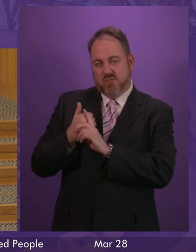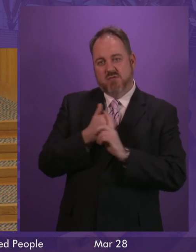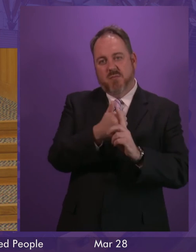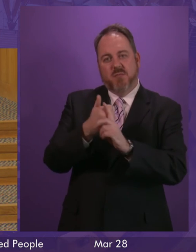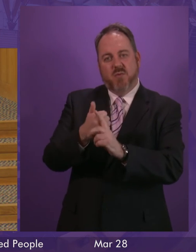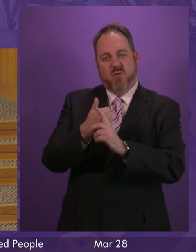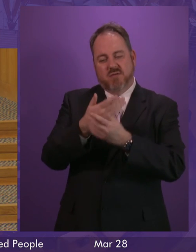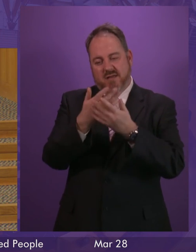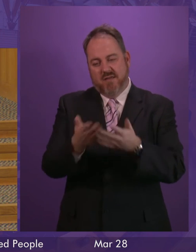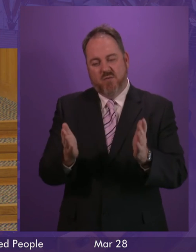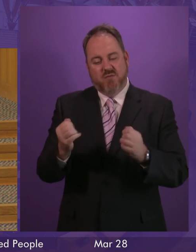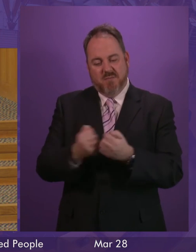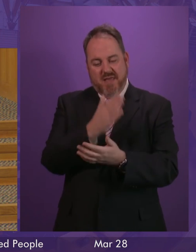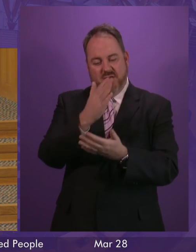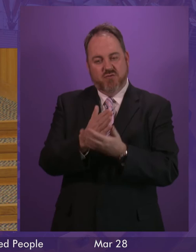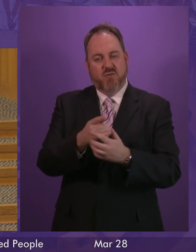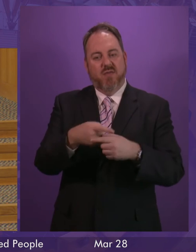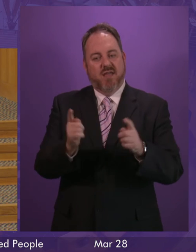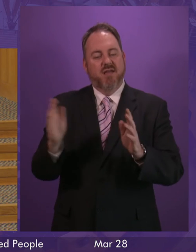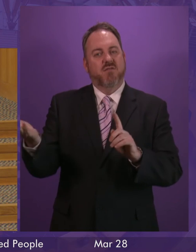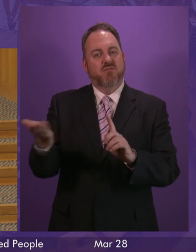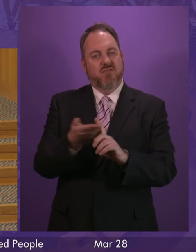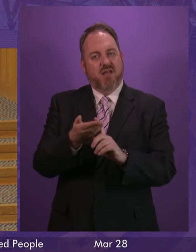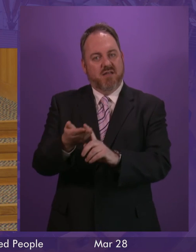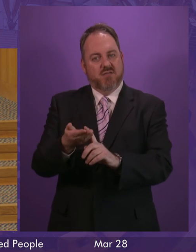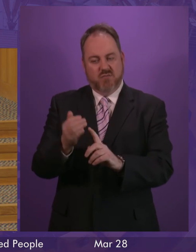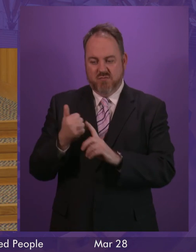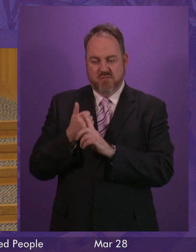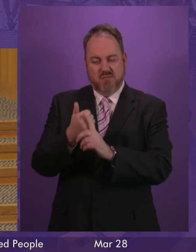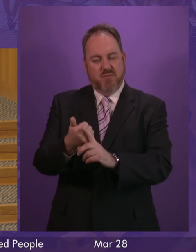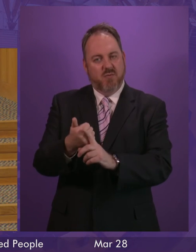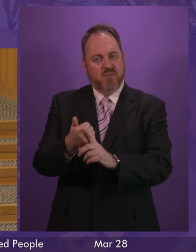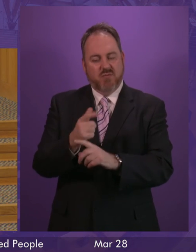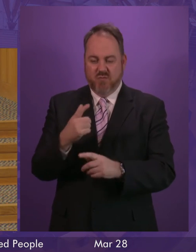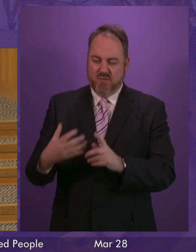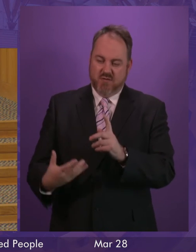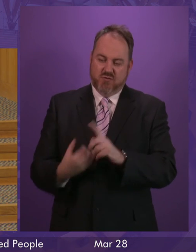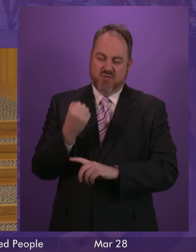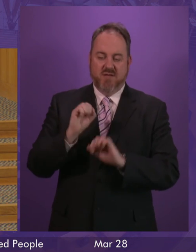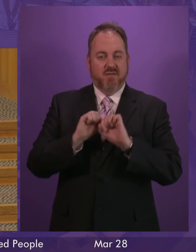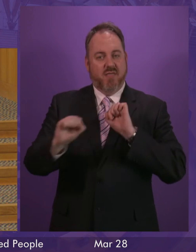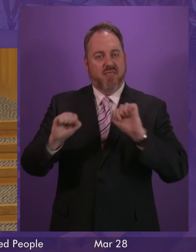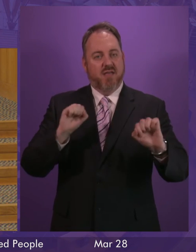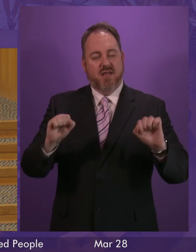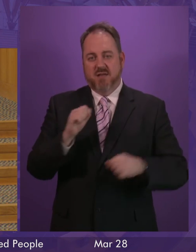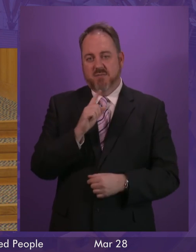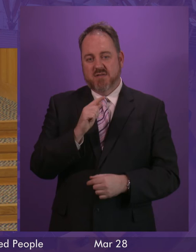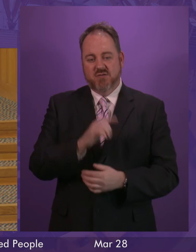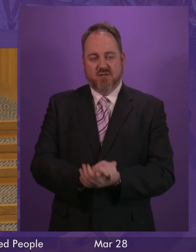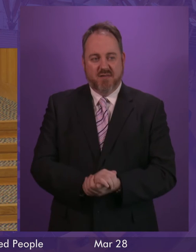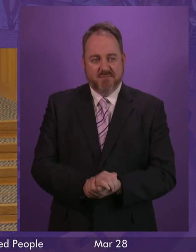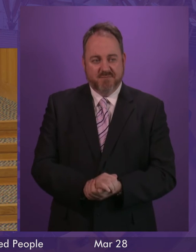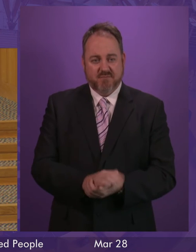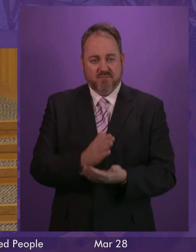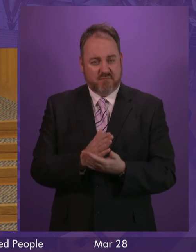support and are getting the opportunities to unlock their potential. You know, we've had lots of reports that have come through for the